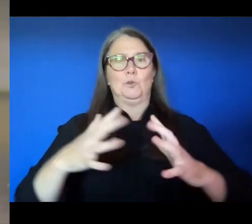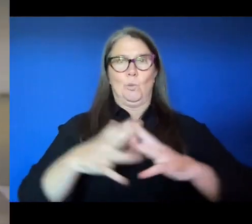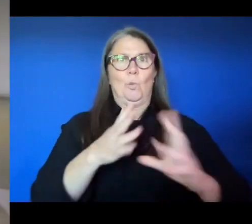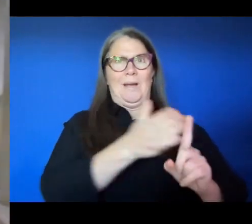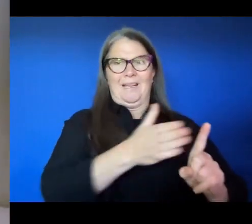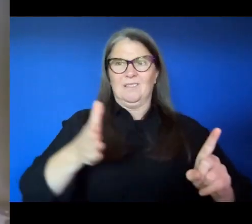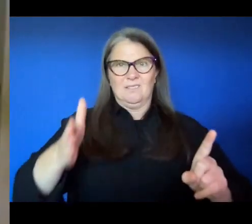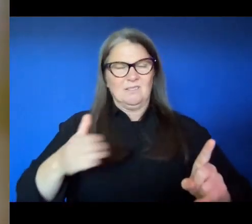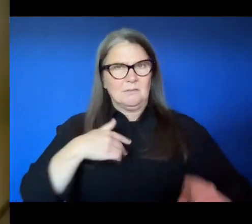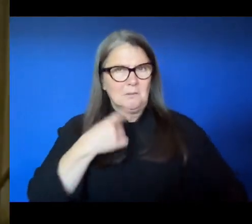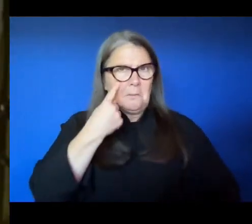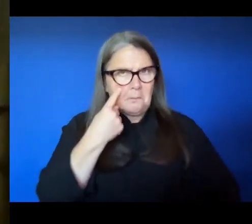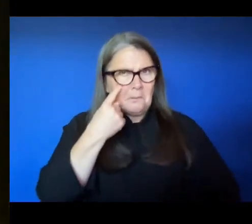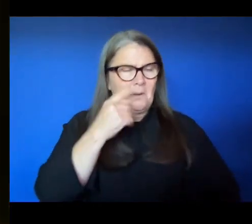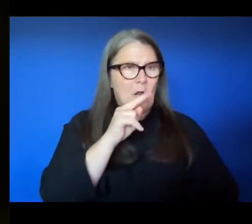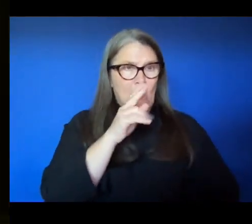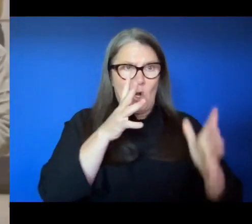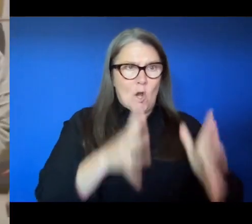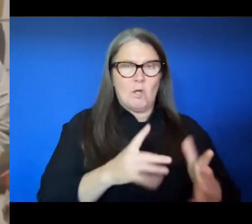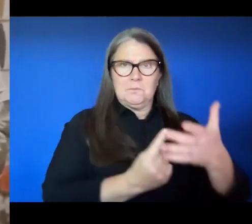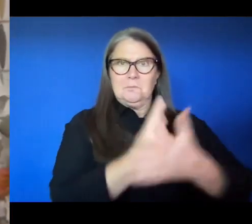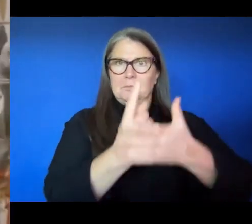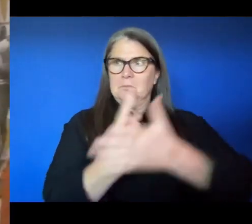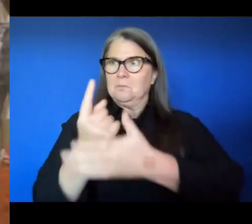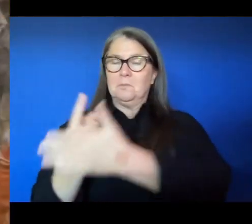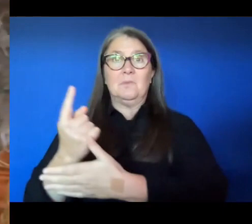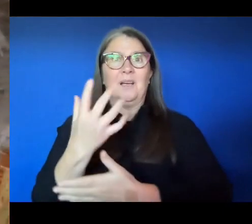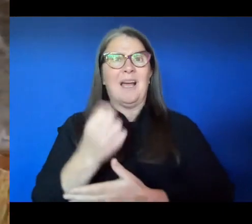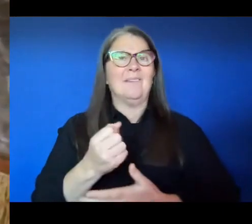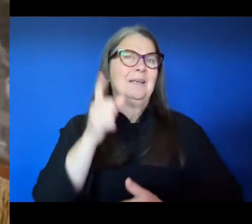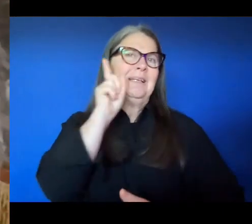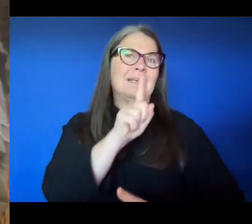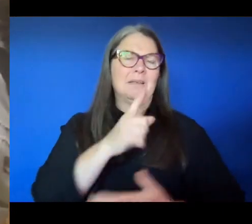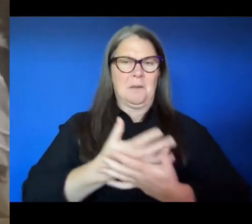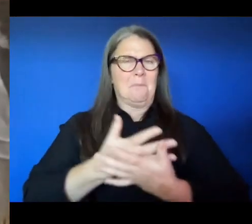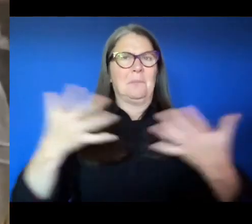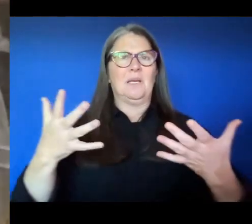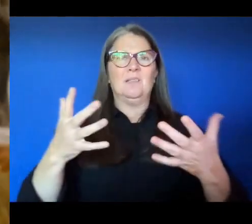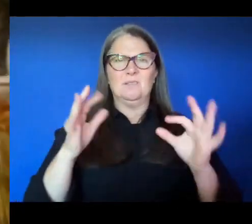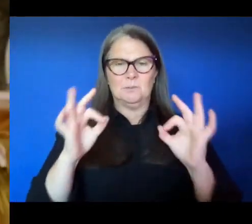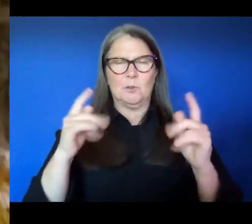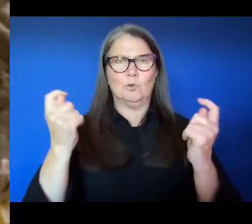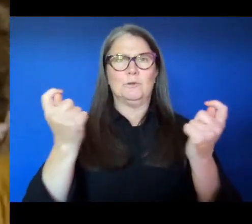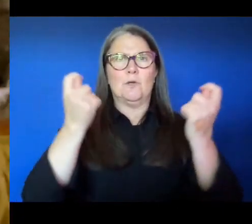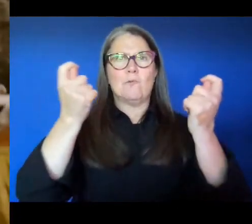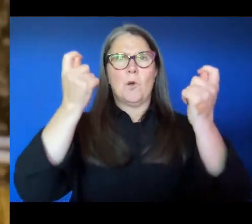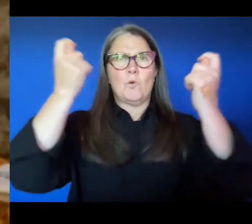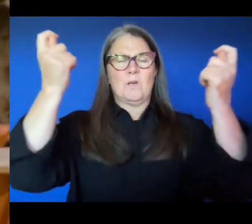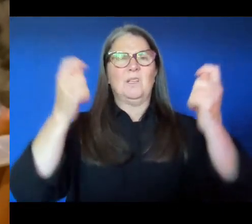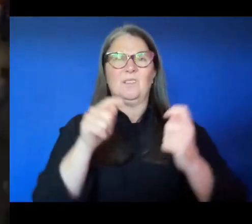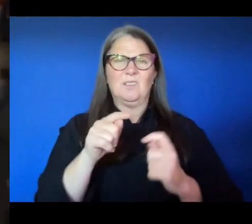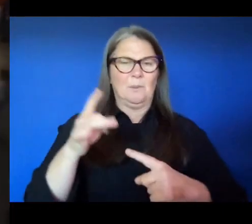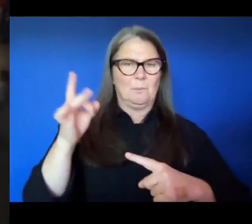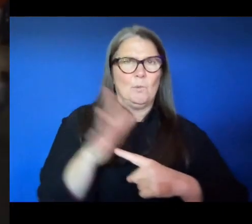We've had a massive ceremony yesterday with our really important work being centred in the heart and pulse